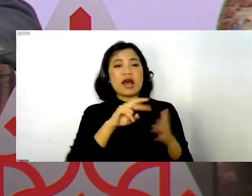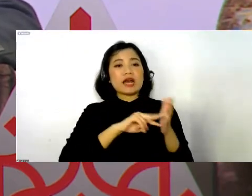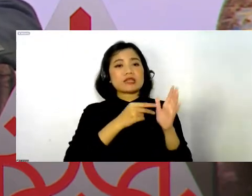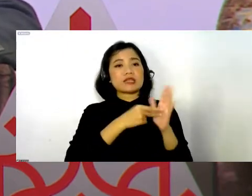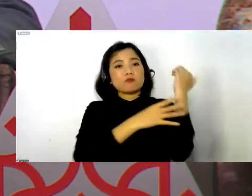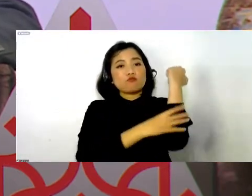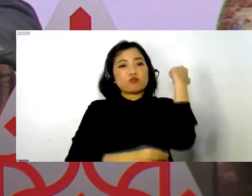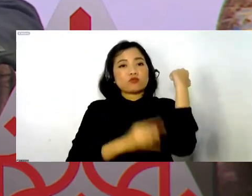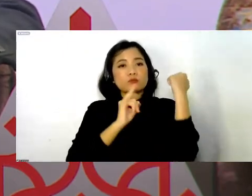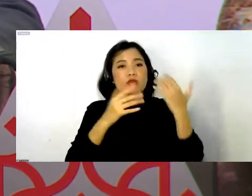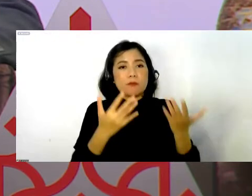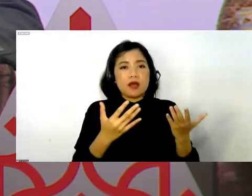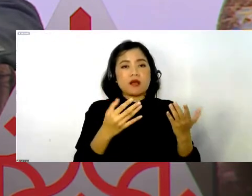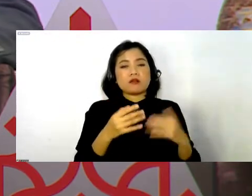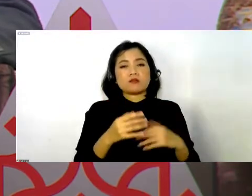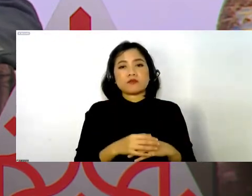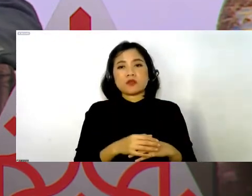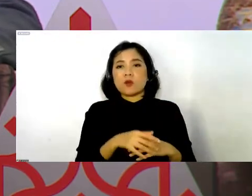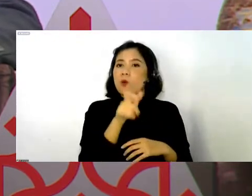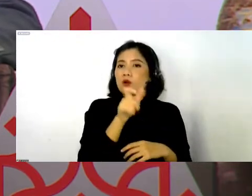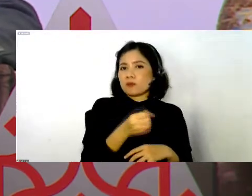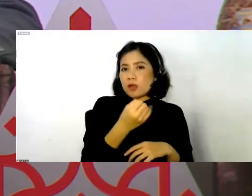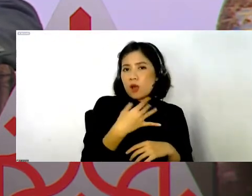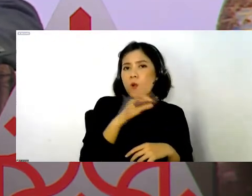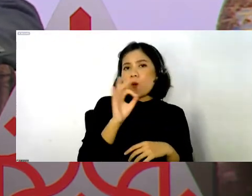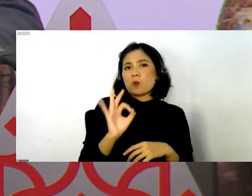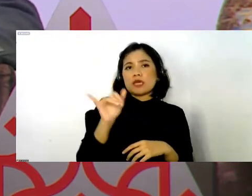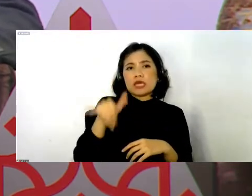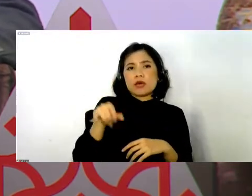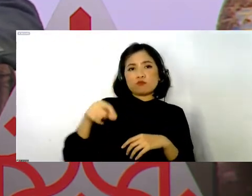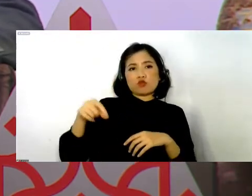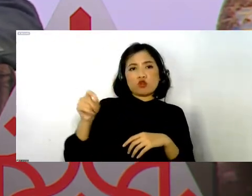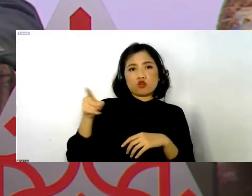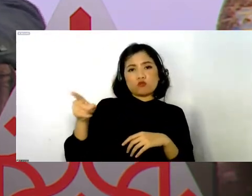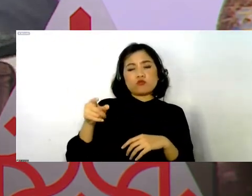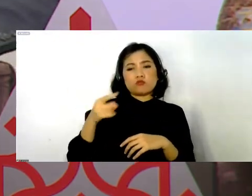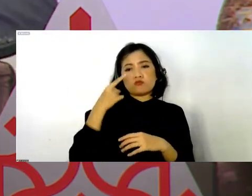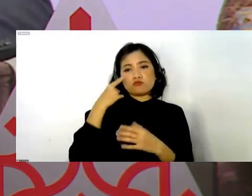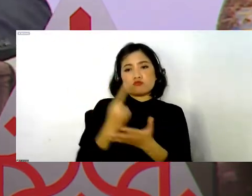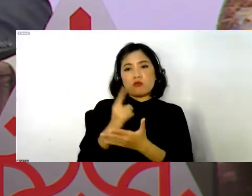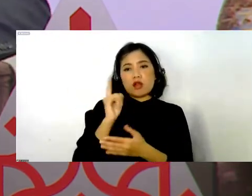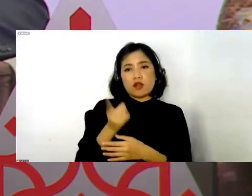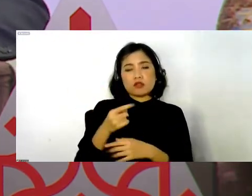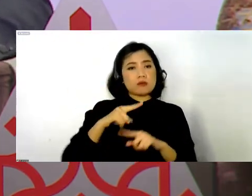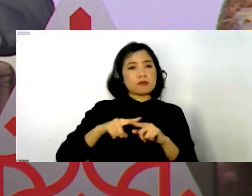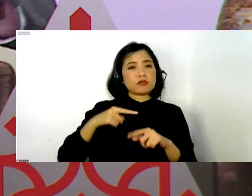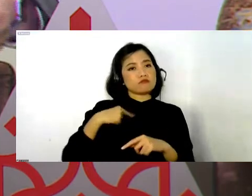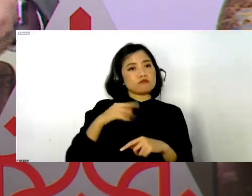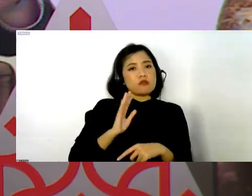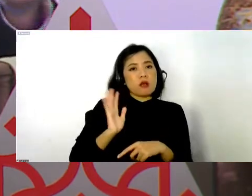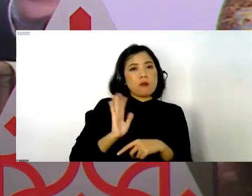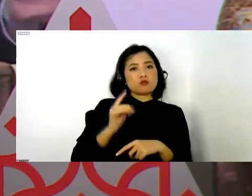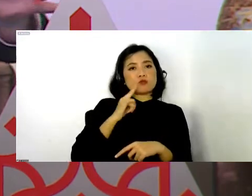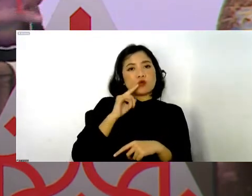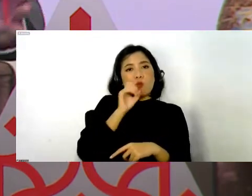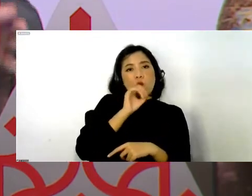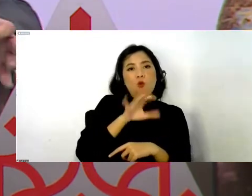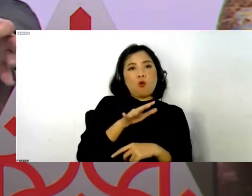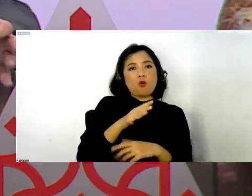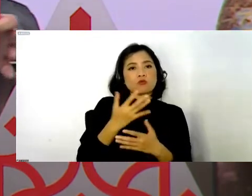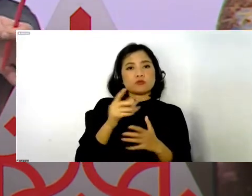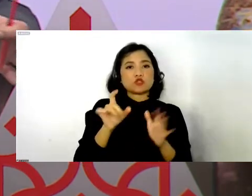going to repeat that, but I think we need to have more, social registry in them, so that we can have